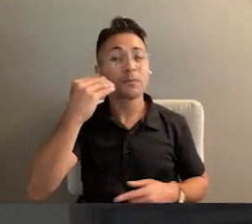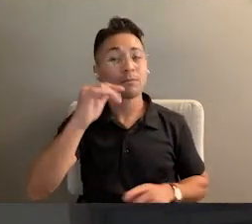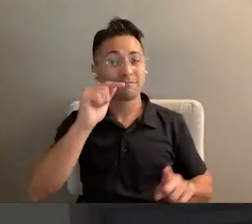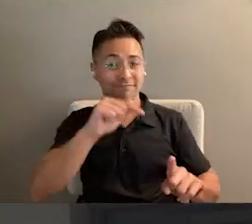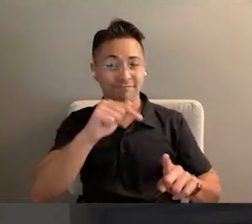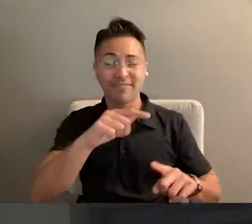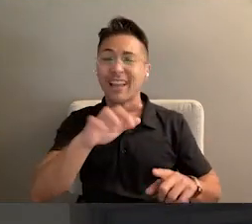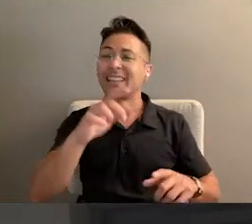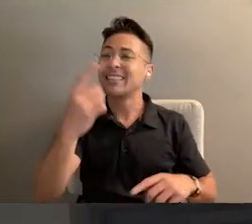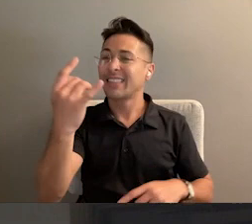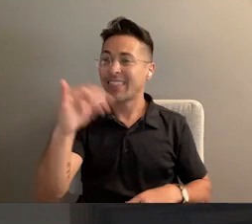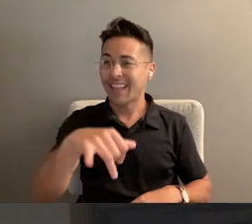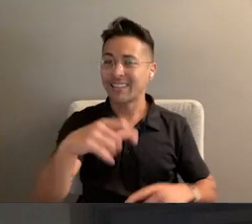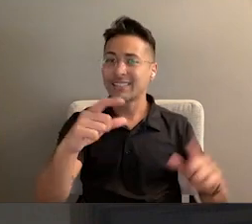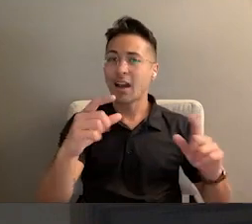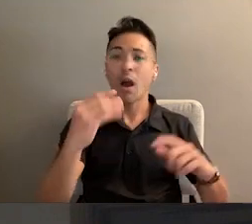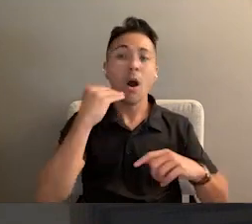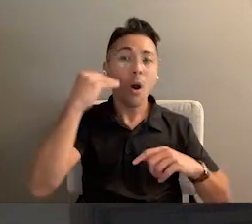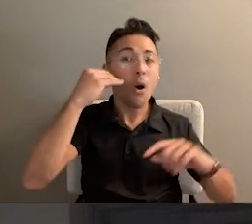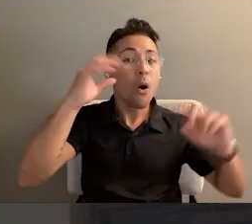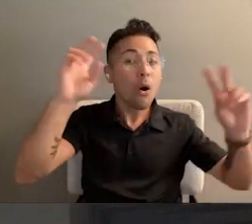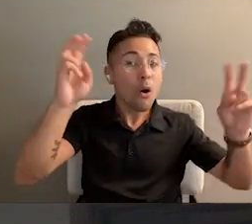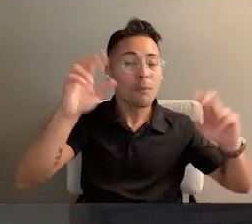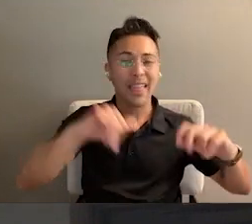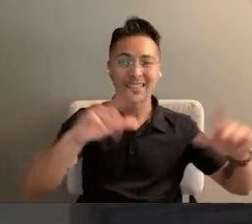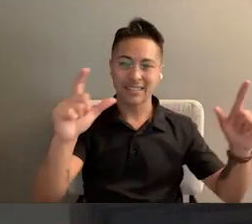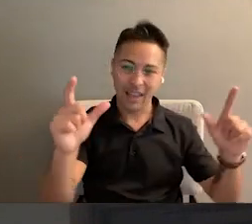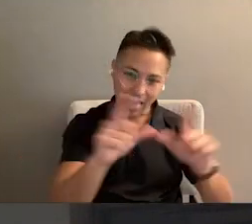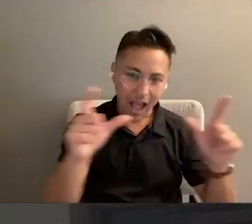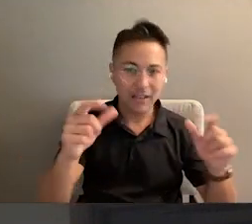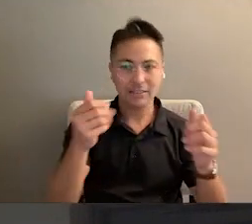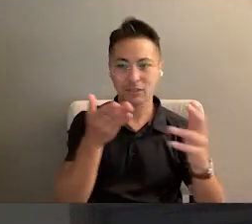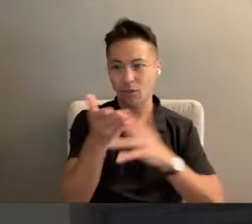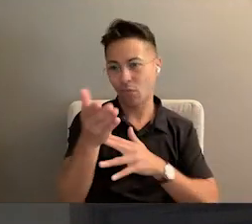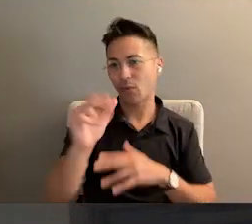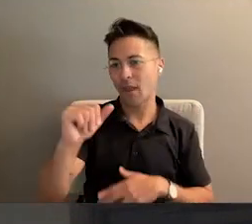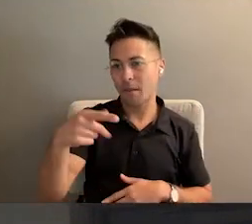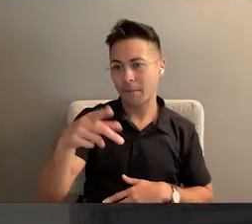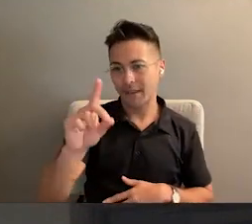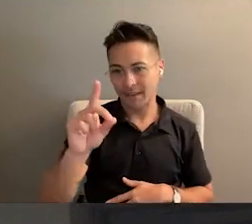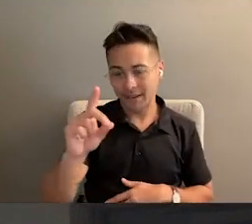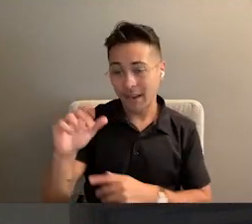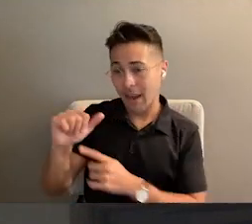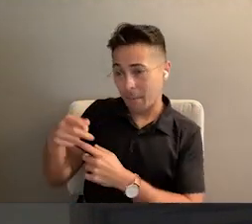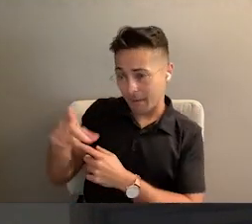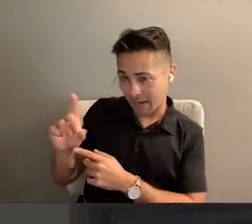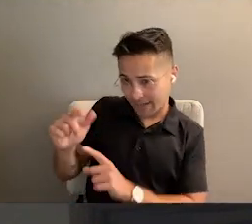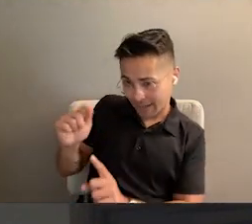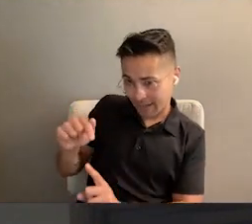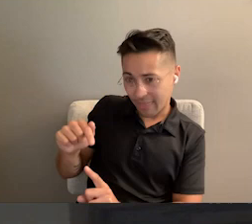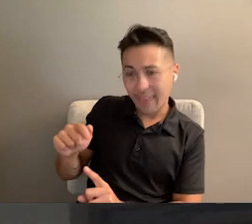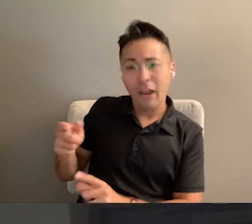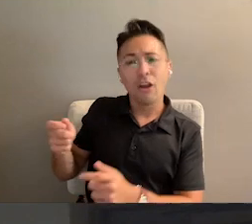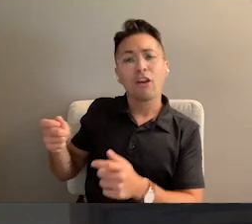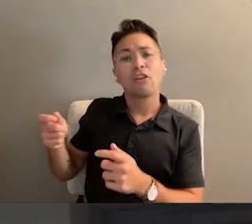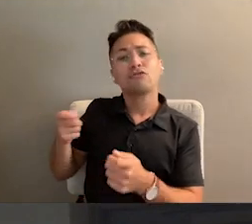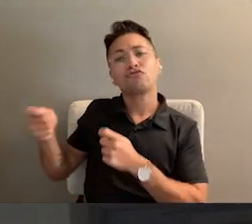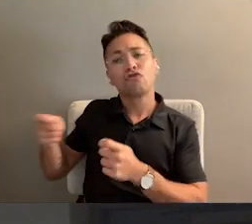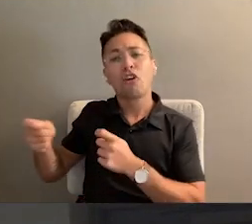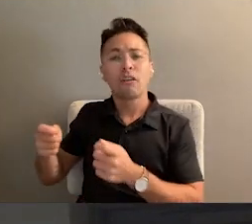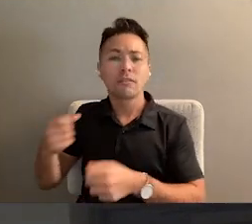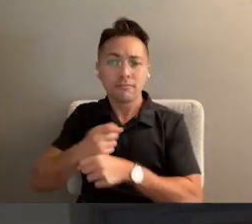Correct. Oh. A group home is licensed, see? A group home is something is a home that is licensed by